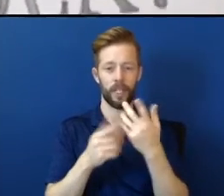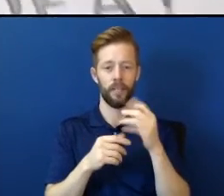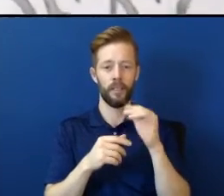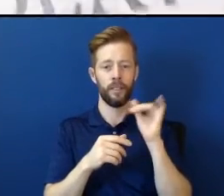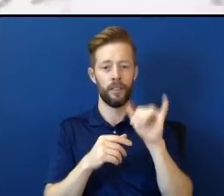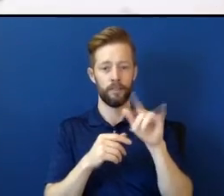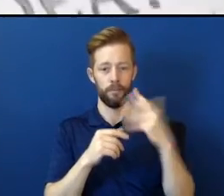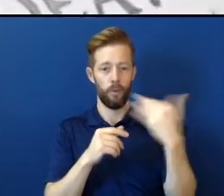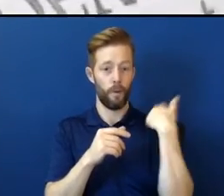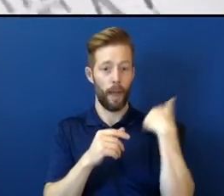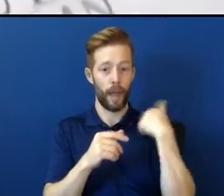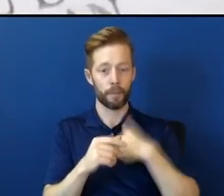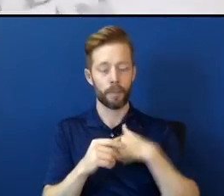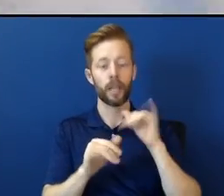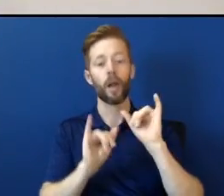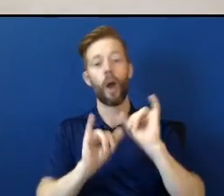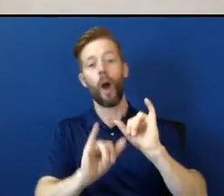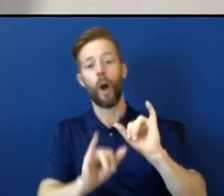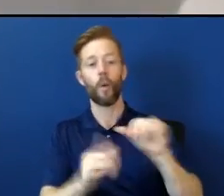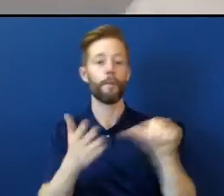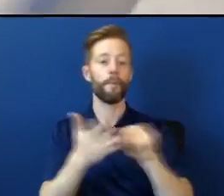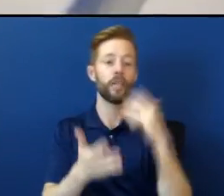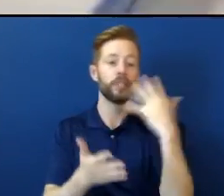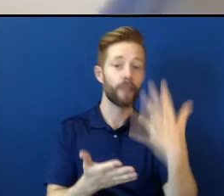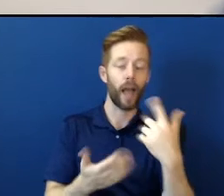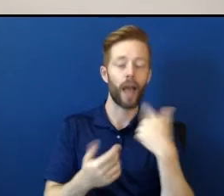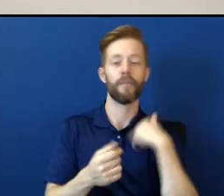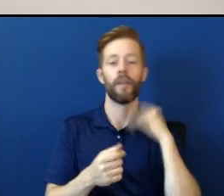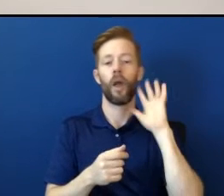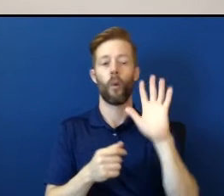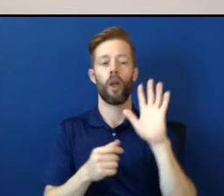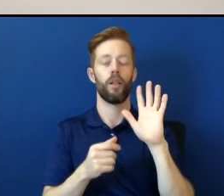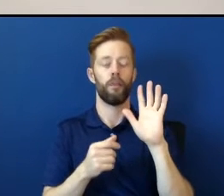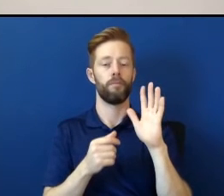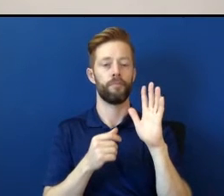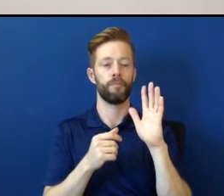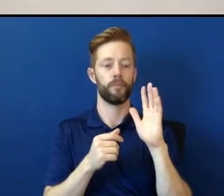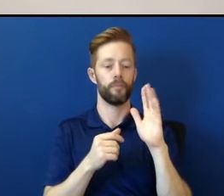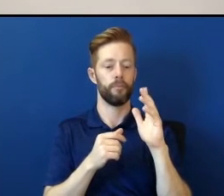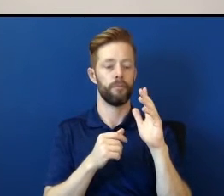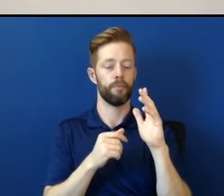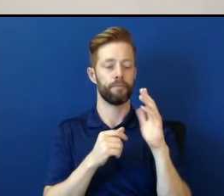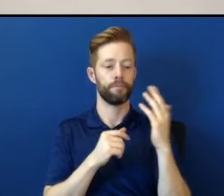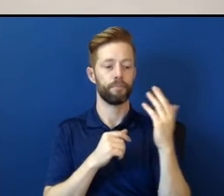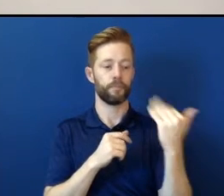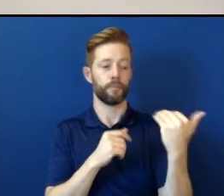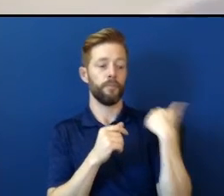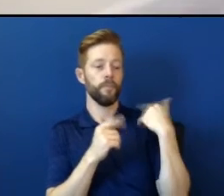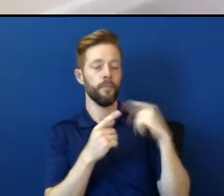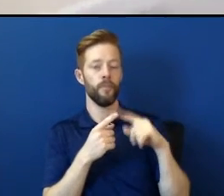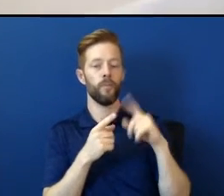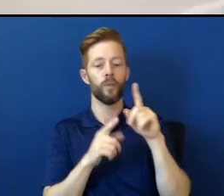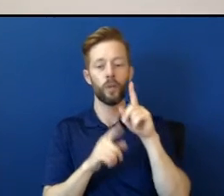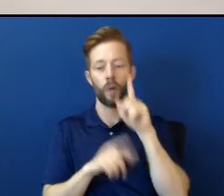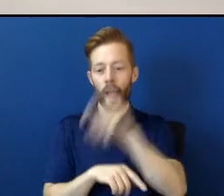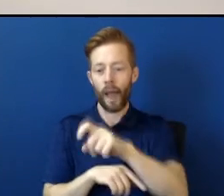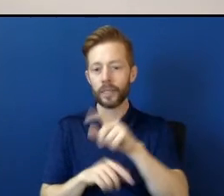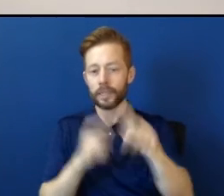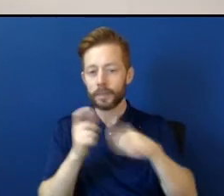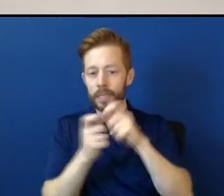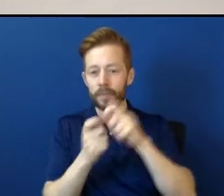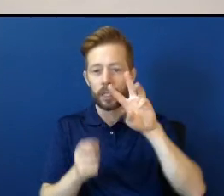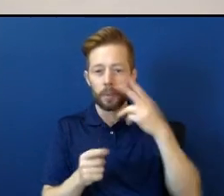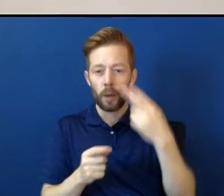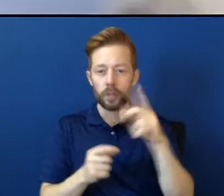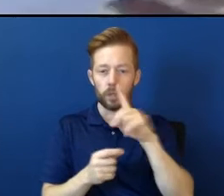me, page 5, I'm going to be reminded to ask a specific WH question. And